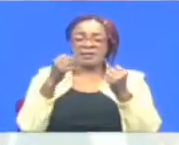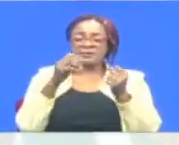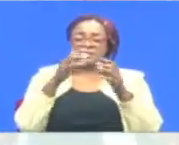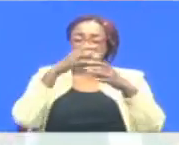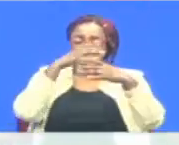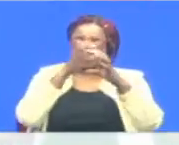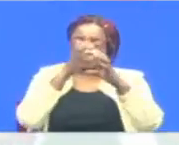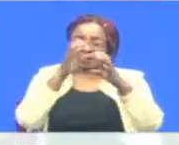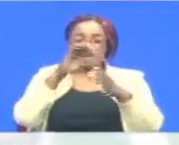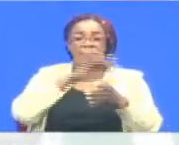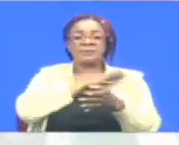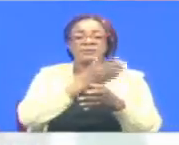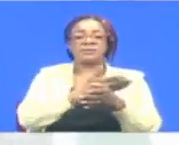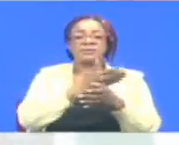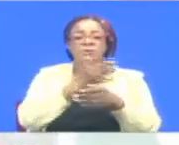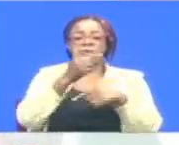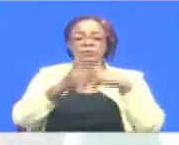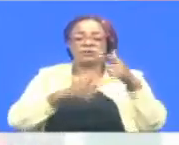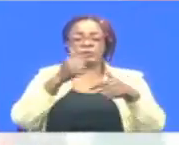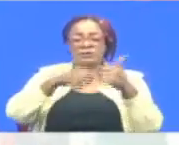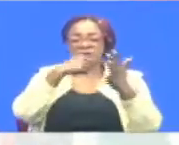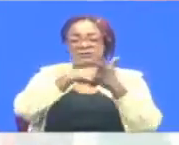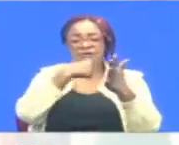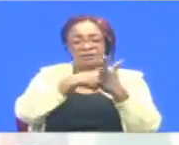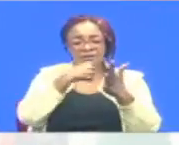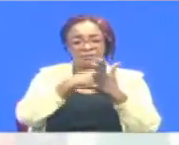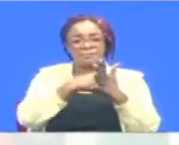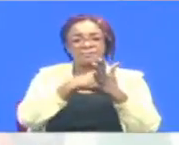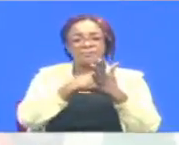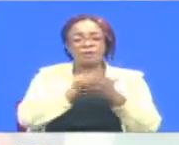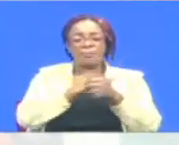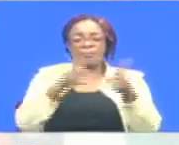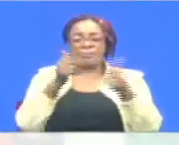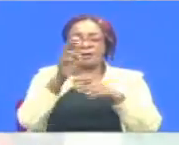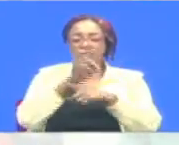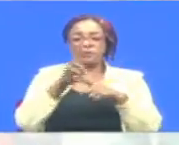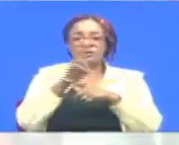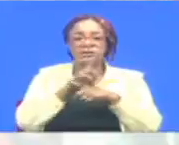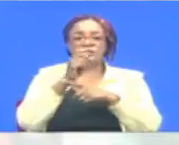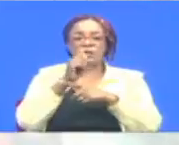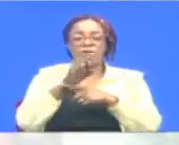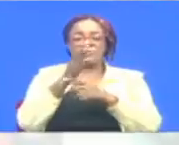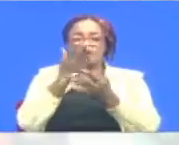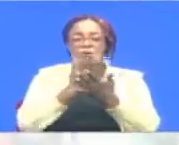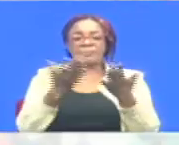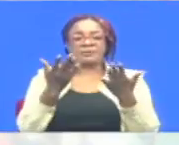4, continuous advocacy on proper usage of protective